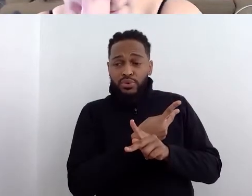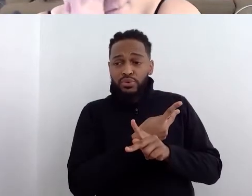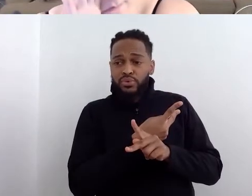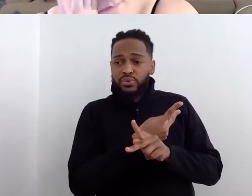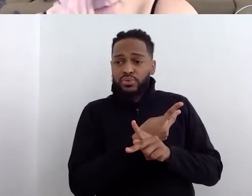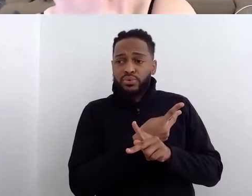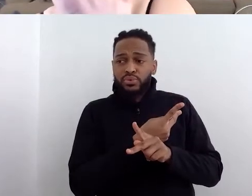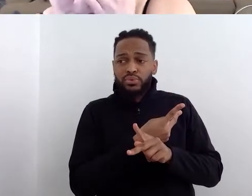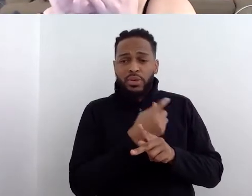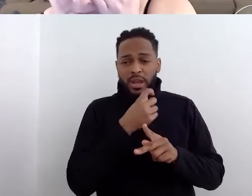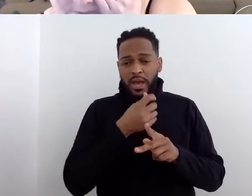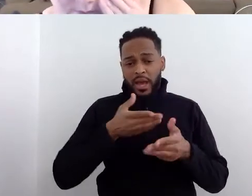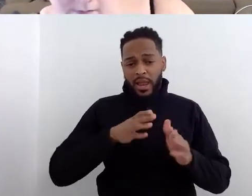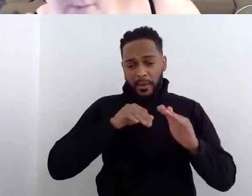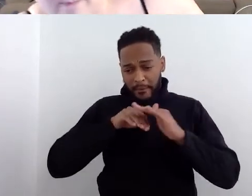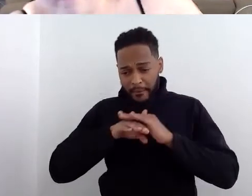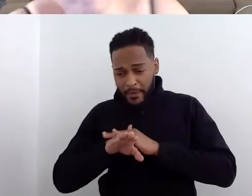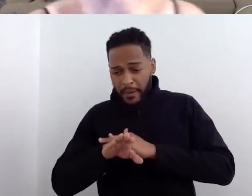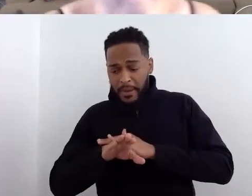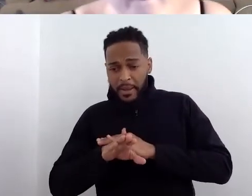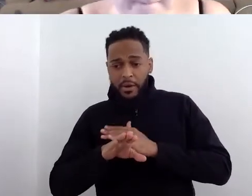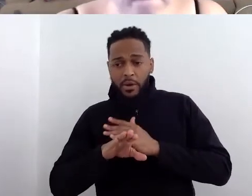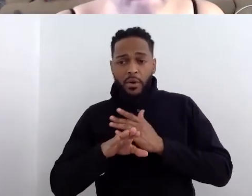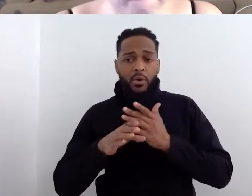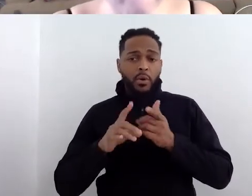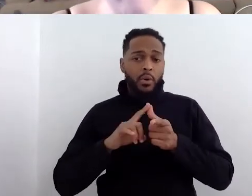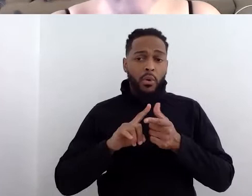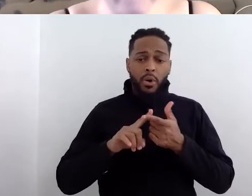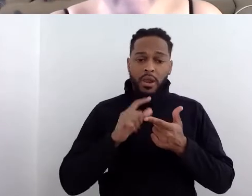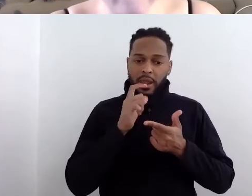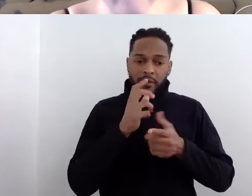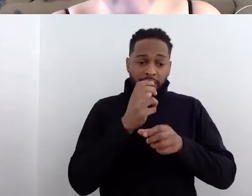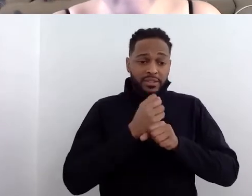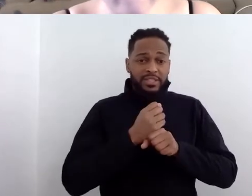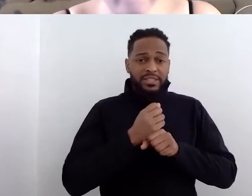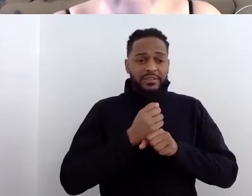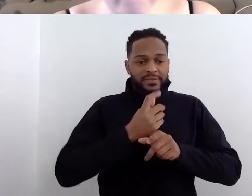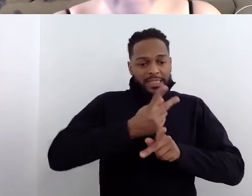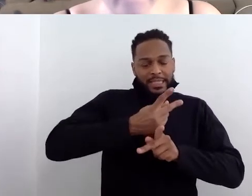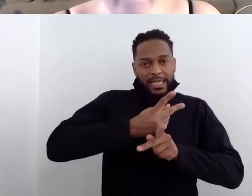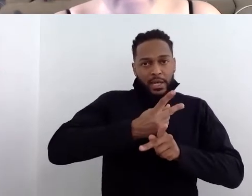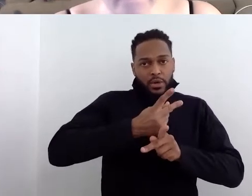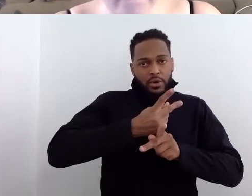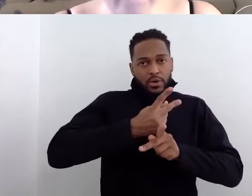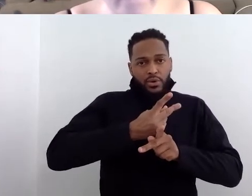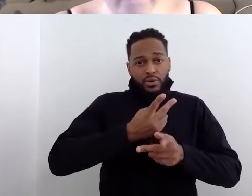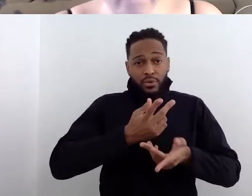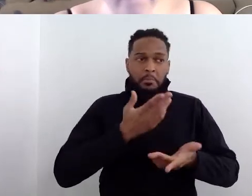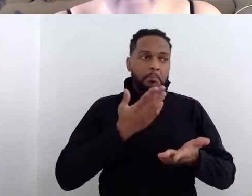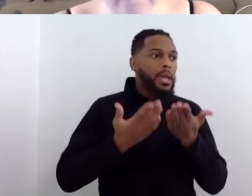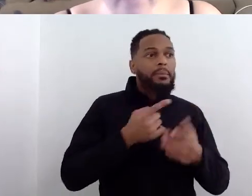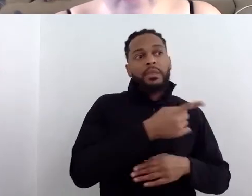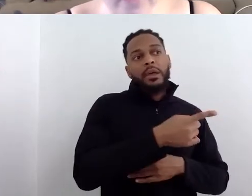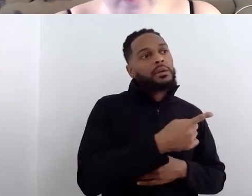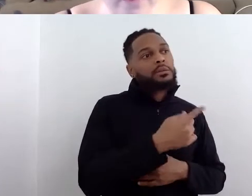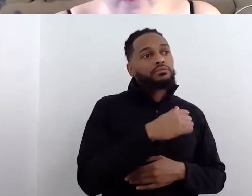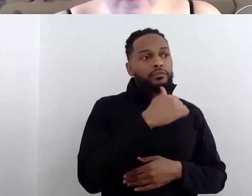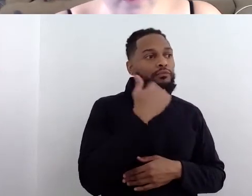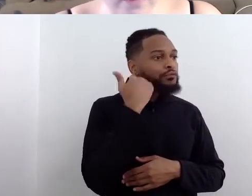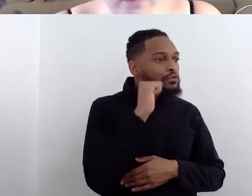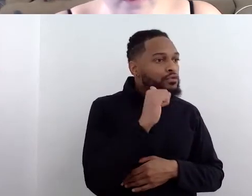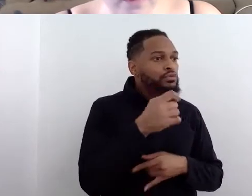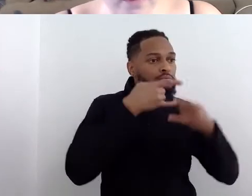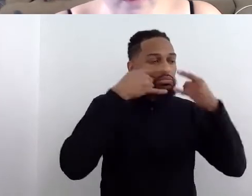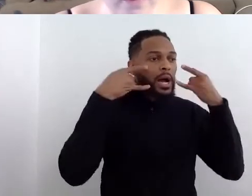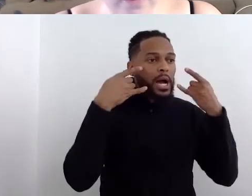you? And that's a really hard spot. So that's gotten thankfully better. I haven't heard anyone tell me that in